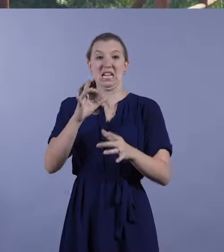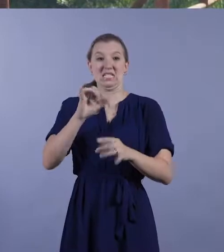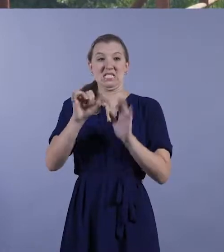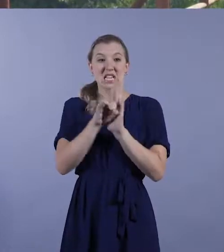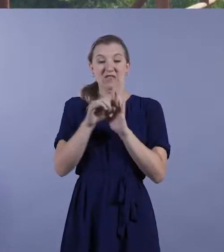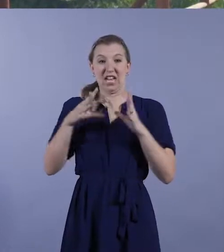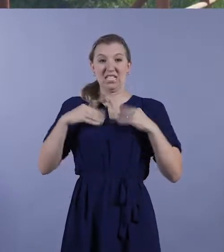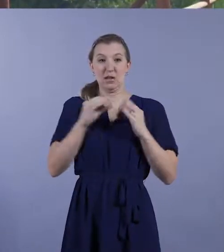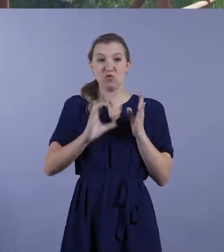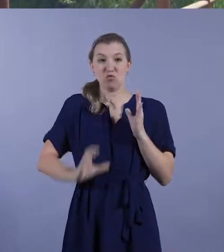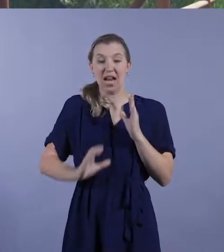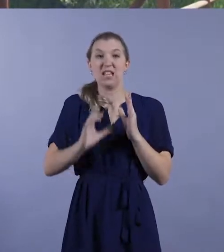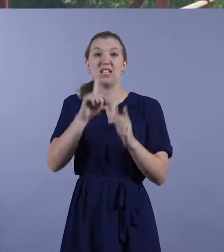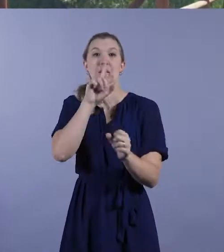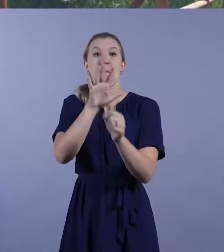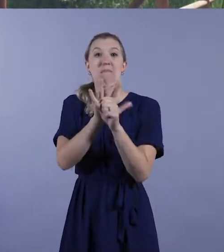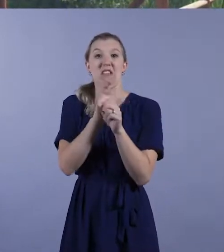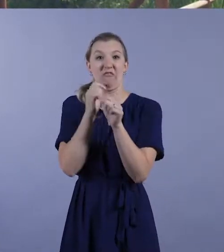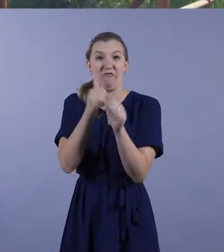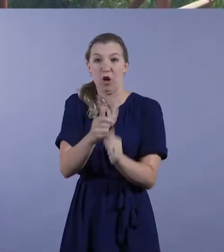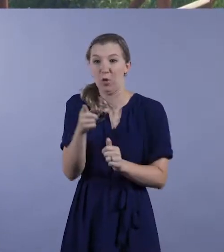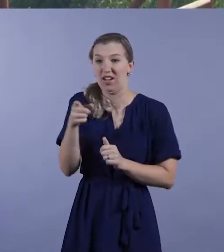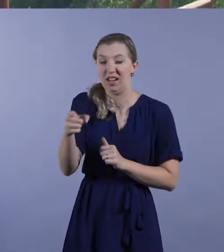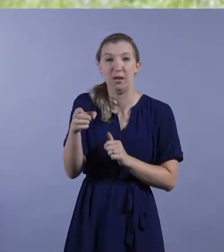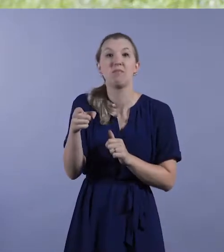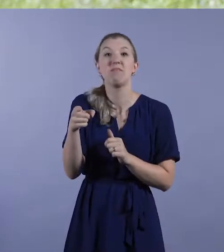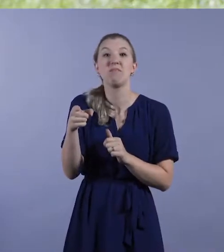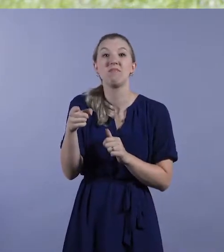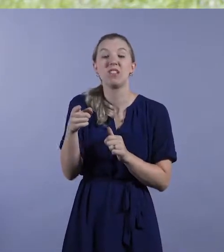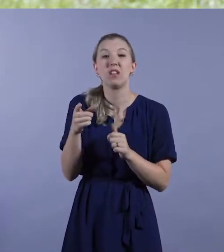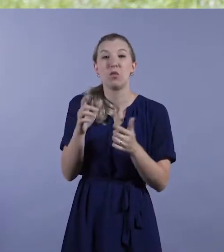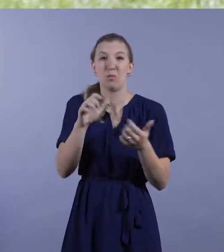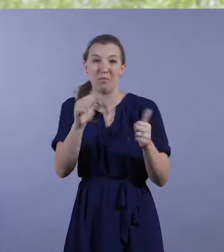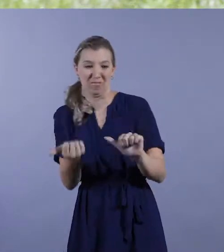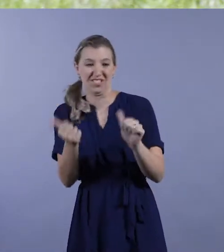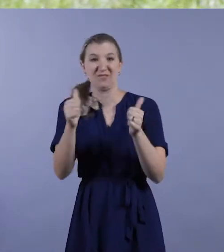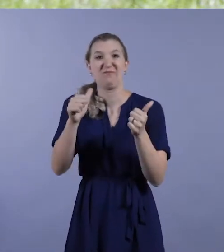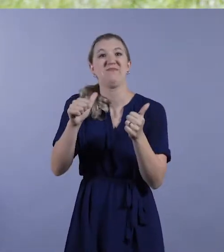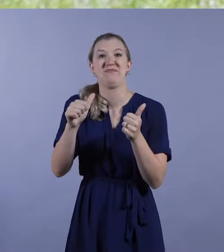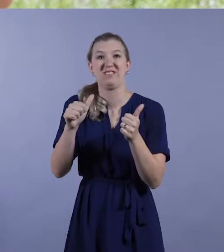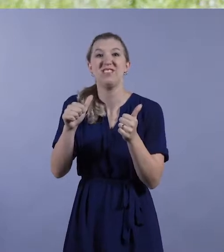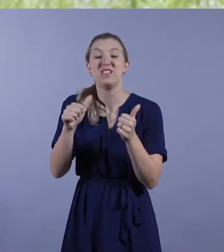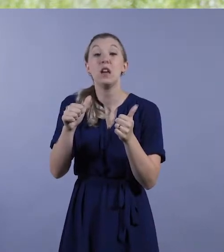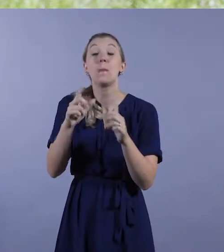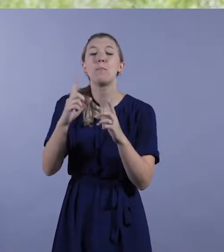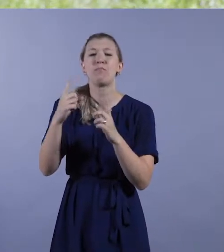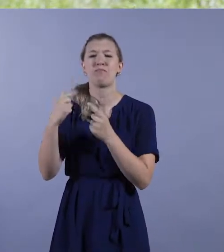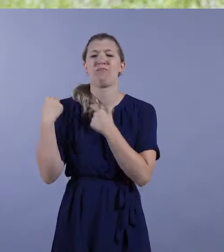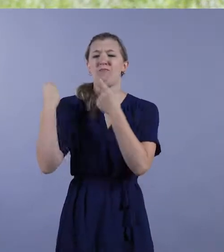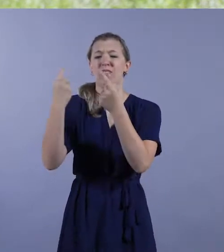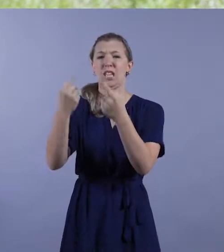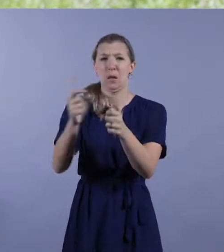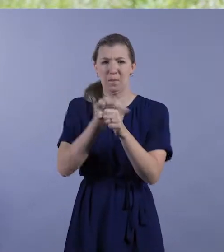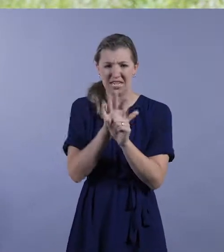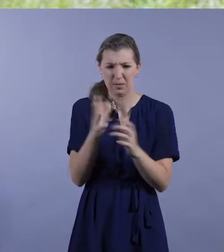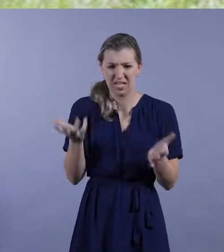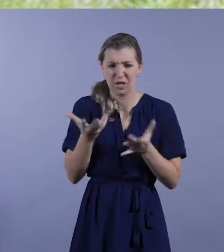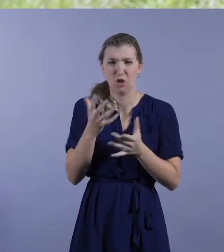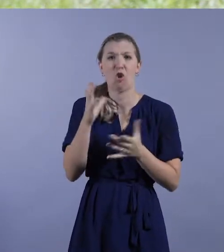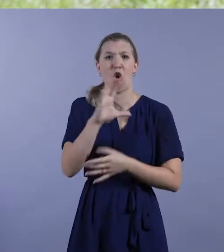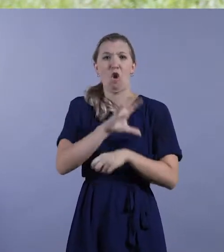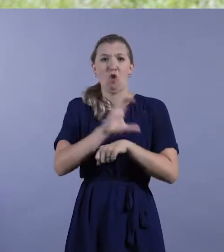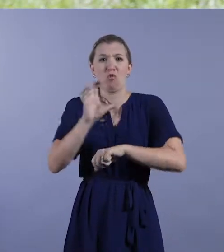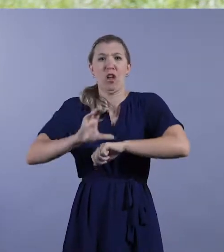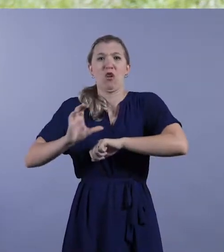to following him through the waters of baptism. You know, since this beginning of this pandemic, here in Colorado